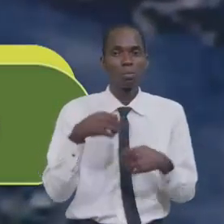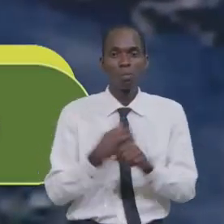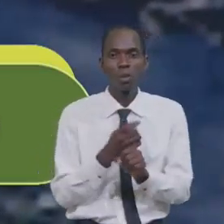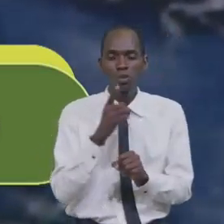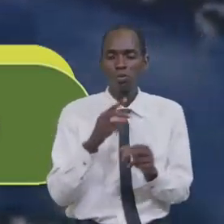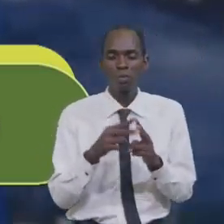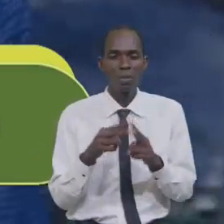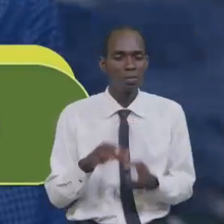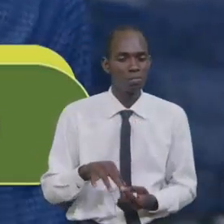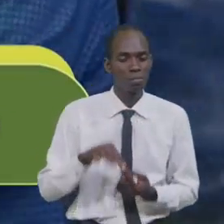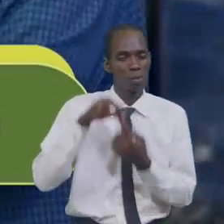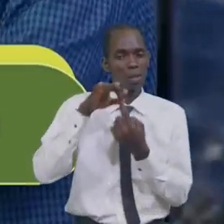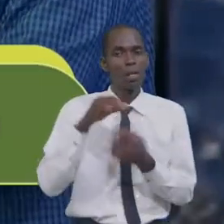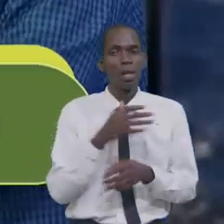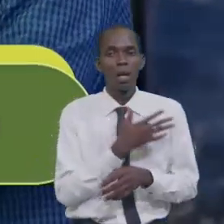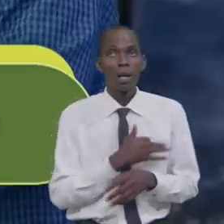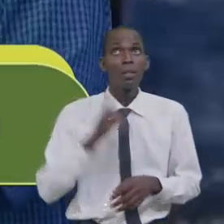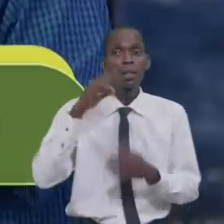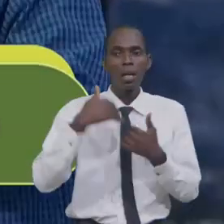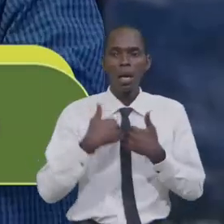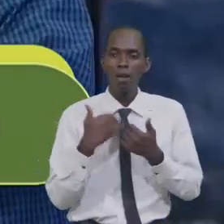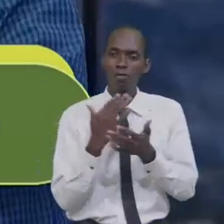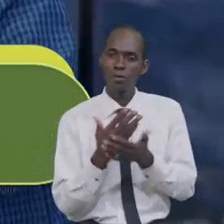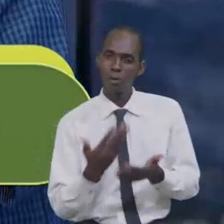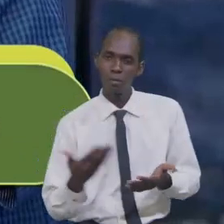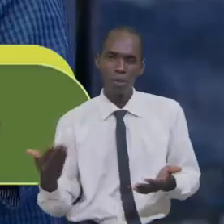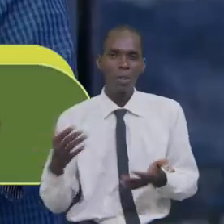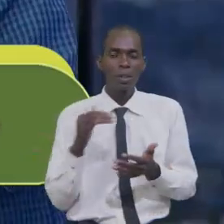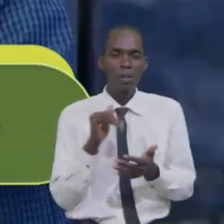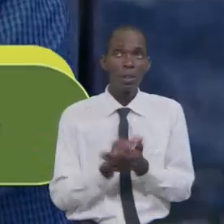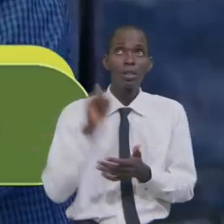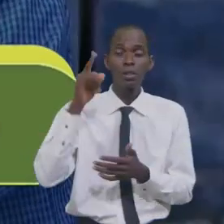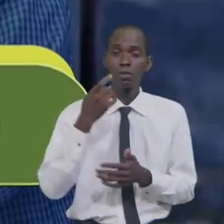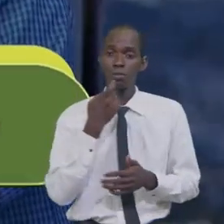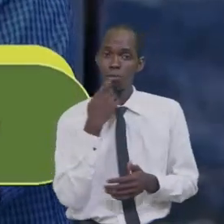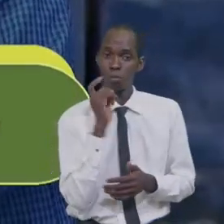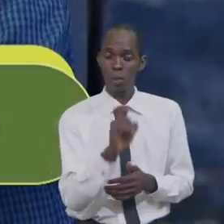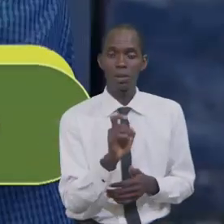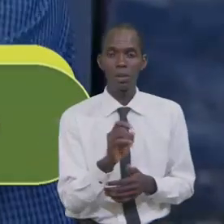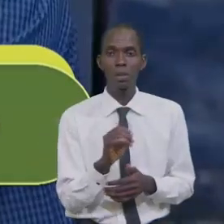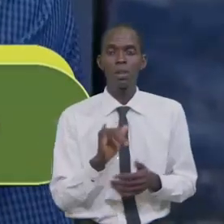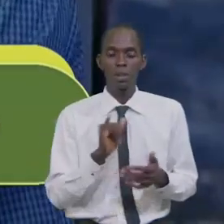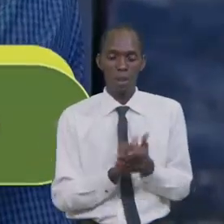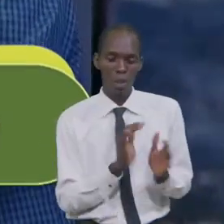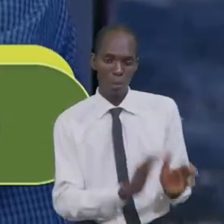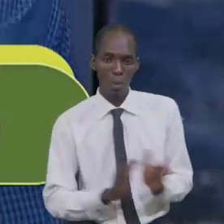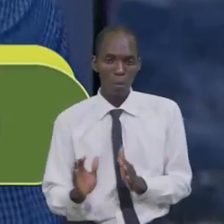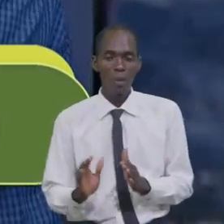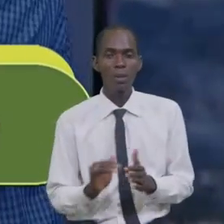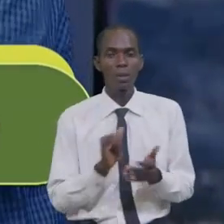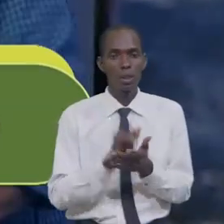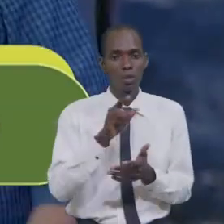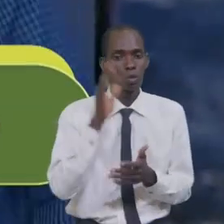special. And he has something he ordained that you will be, that you will do, that you